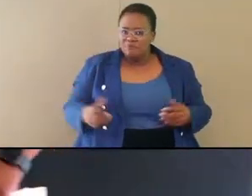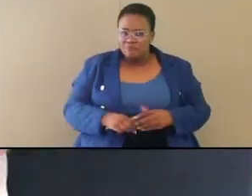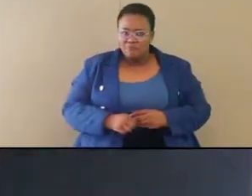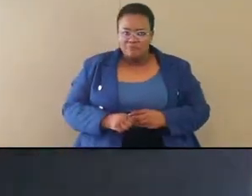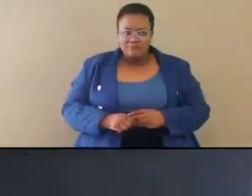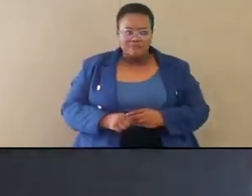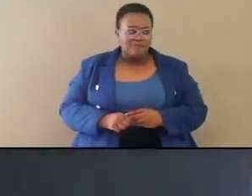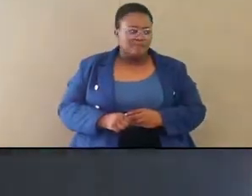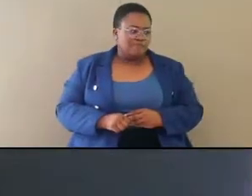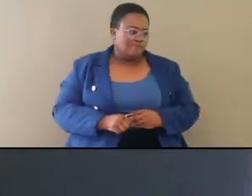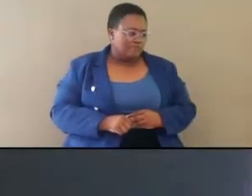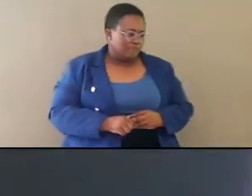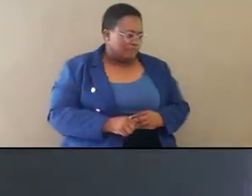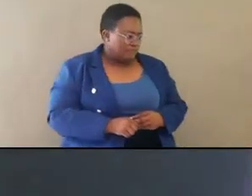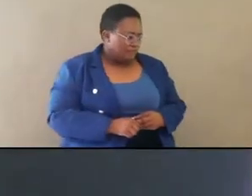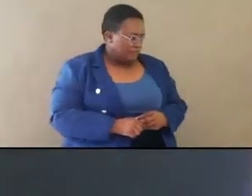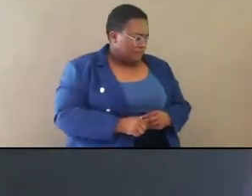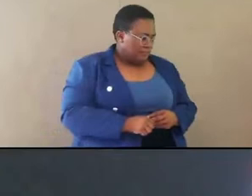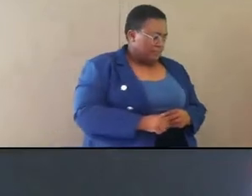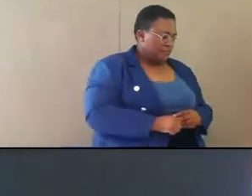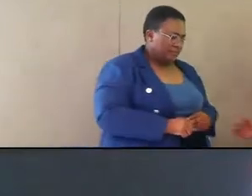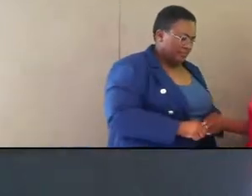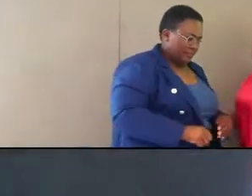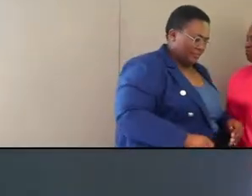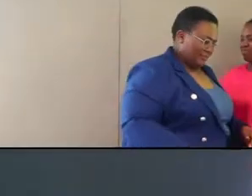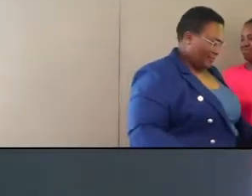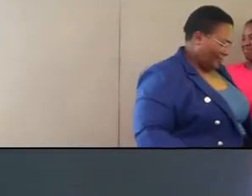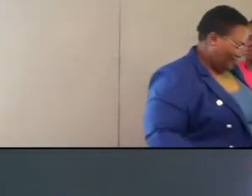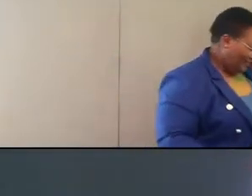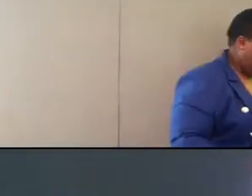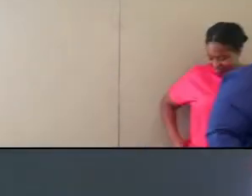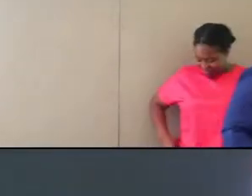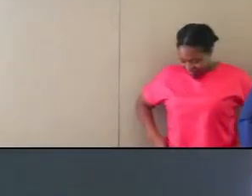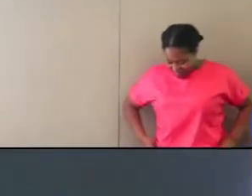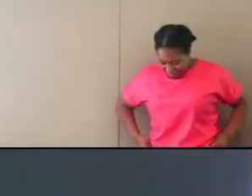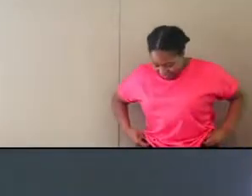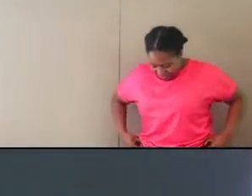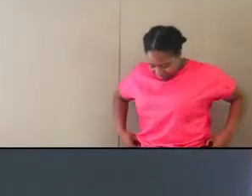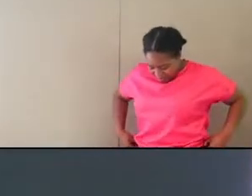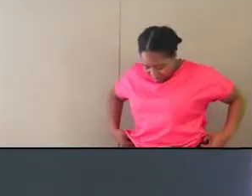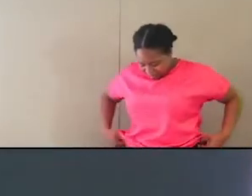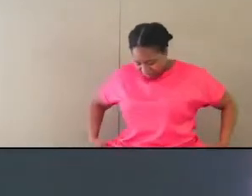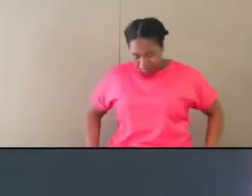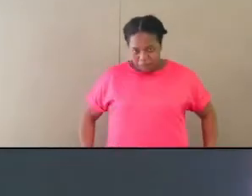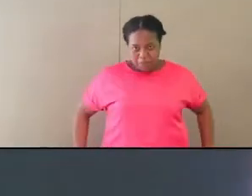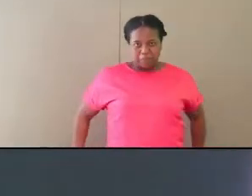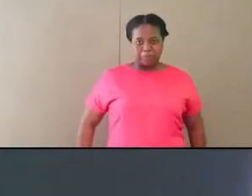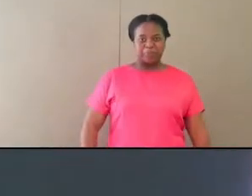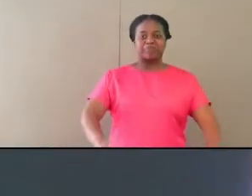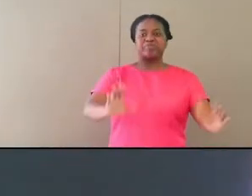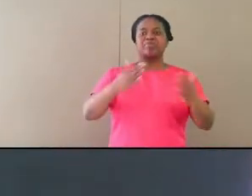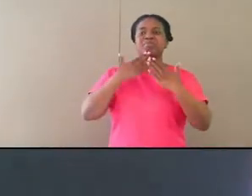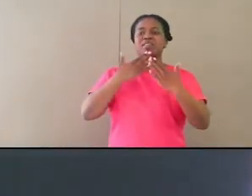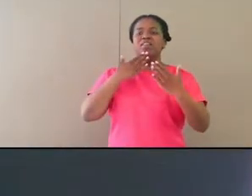Thank you, TG. I've never been in such an interview, so this will be my first dry run.